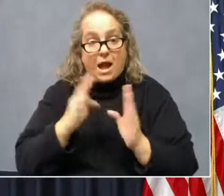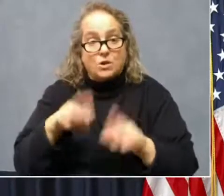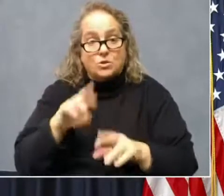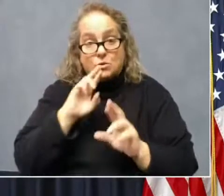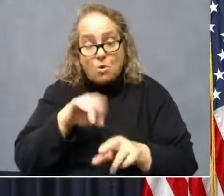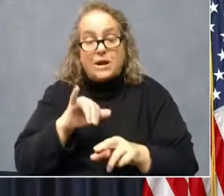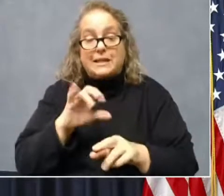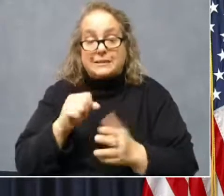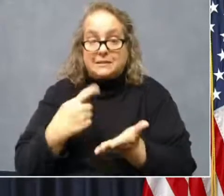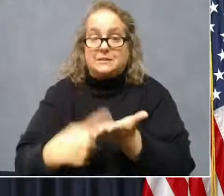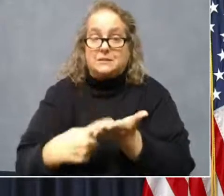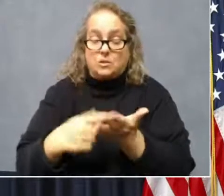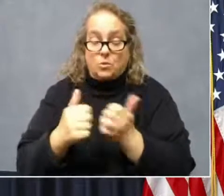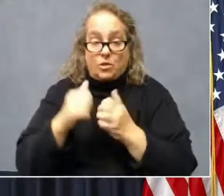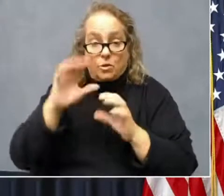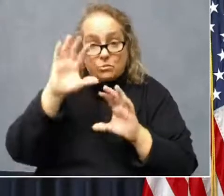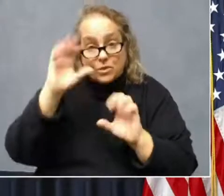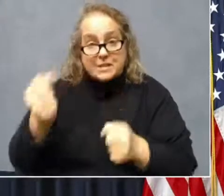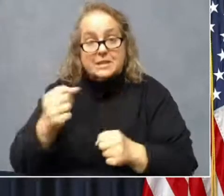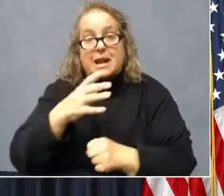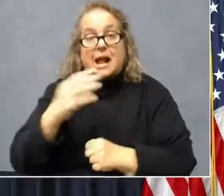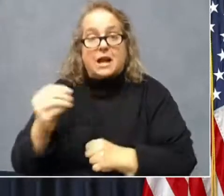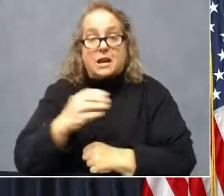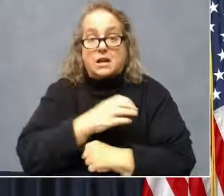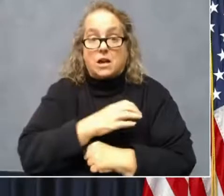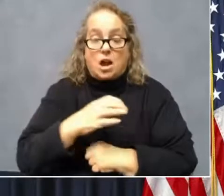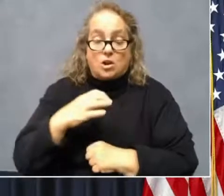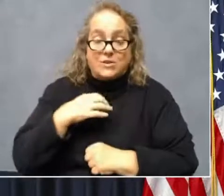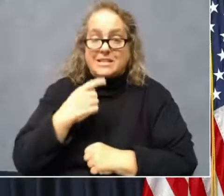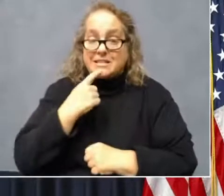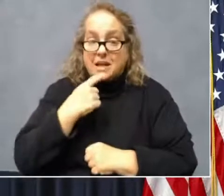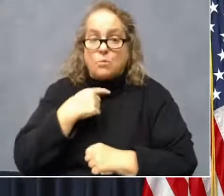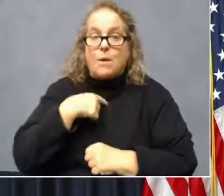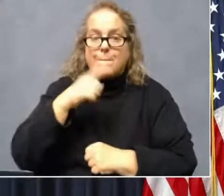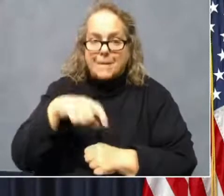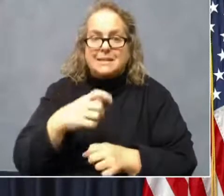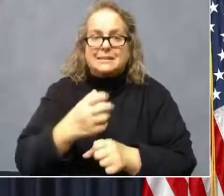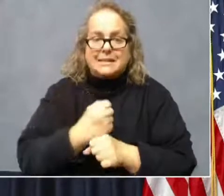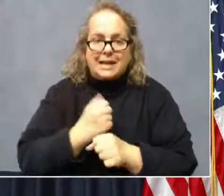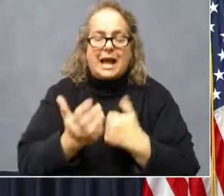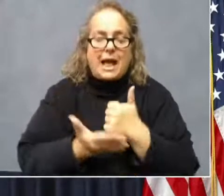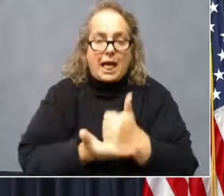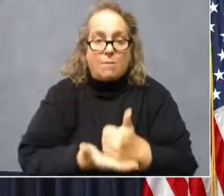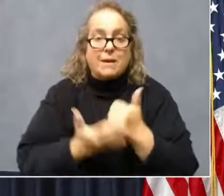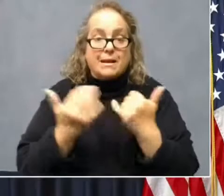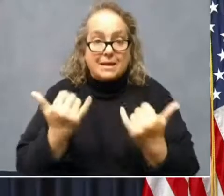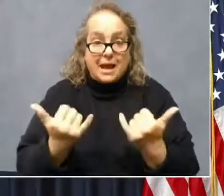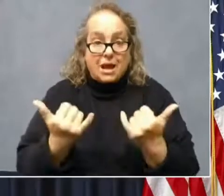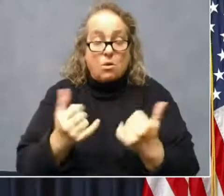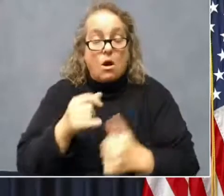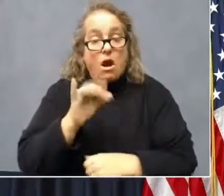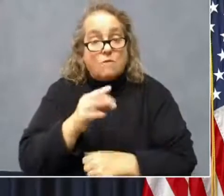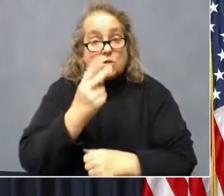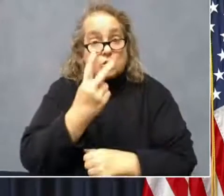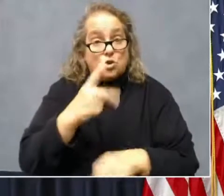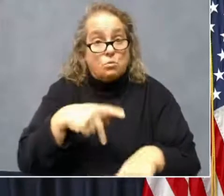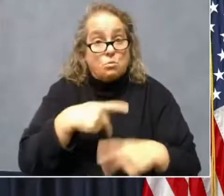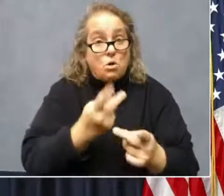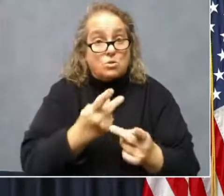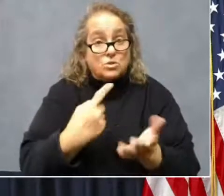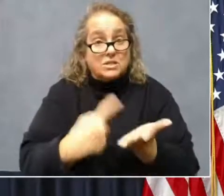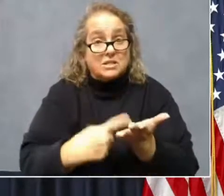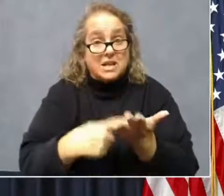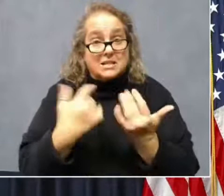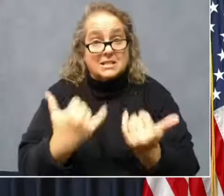and talking to Congress, saying we got to get some help now. Now, of the two proposals that are being discussed right now, one of them